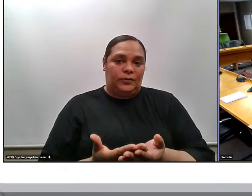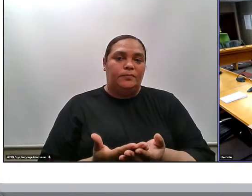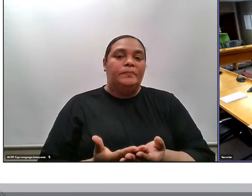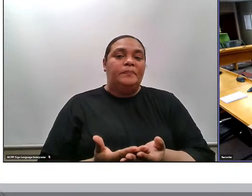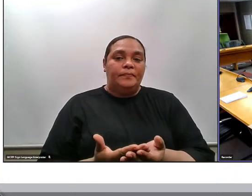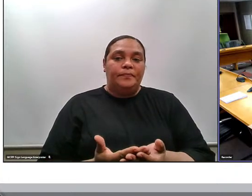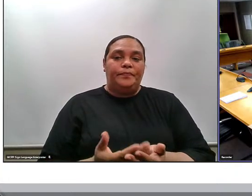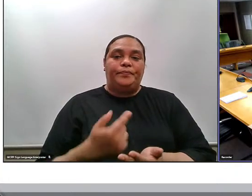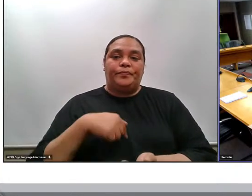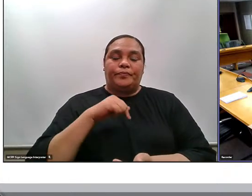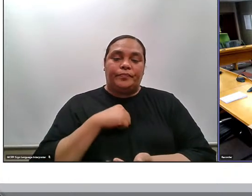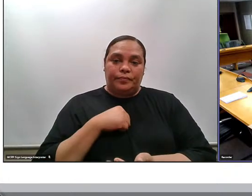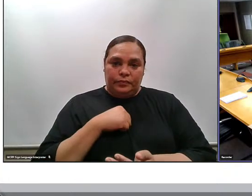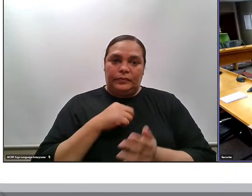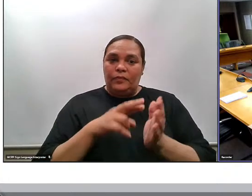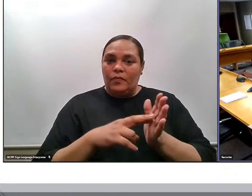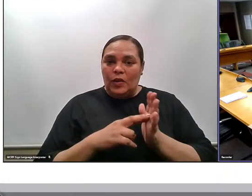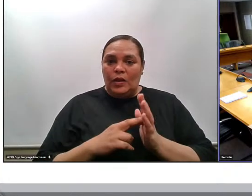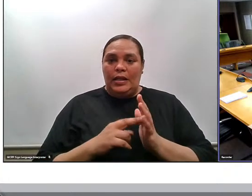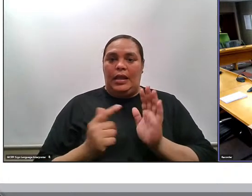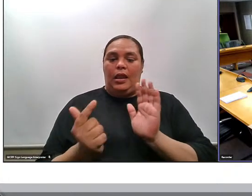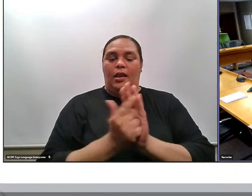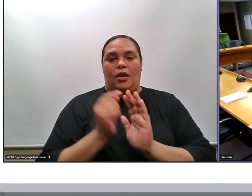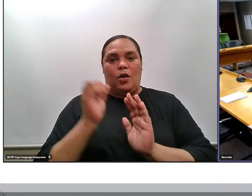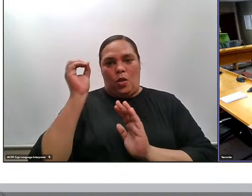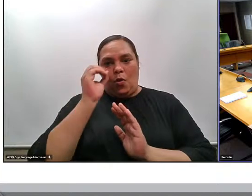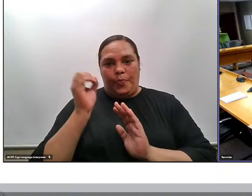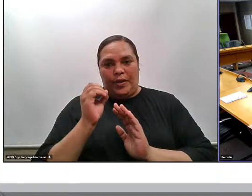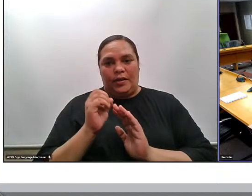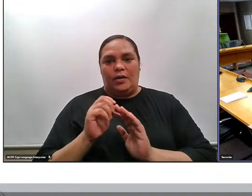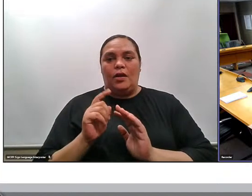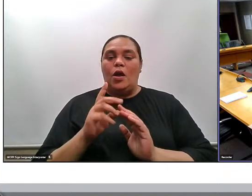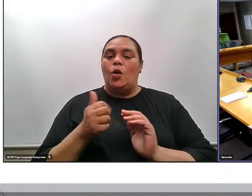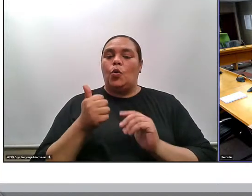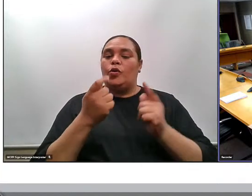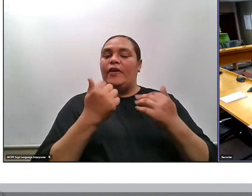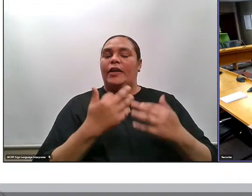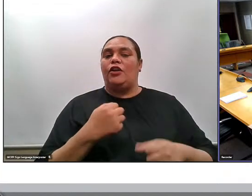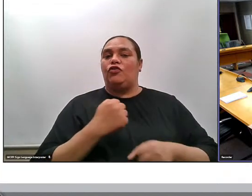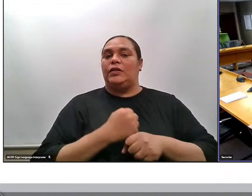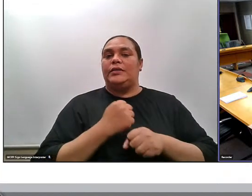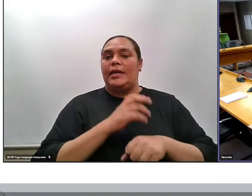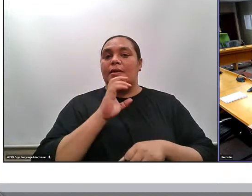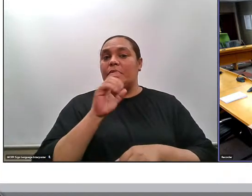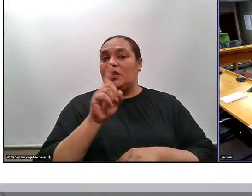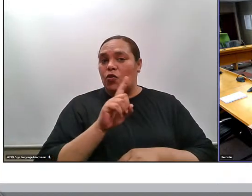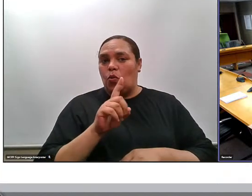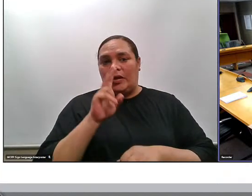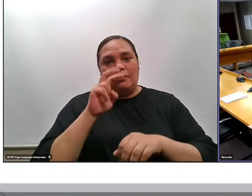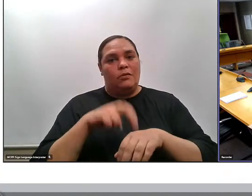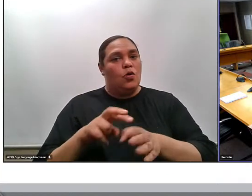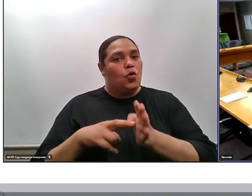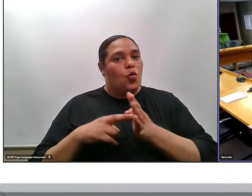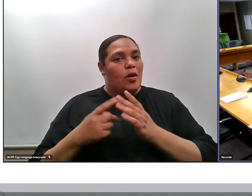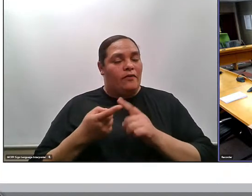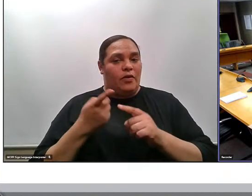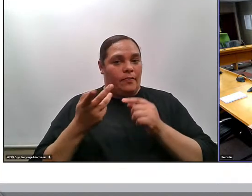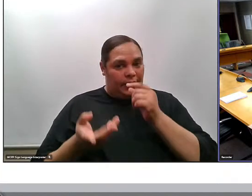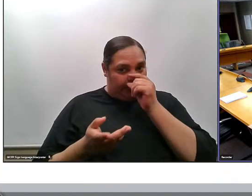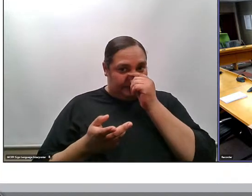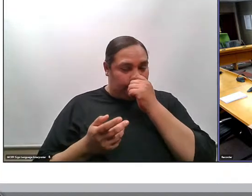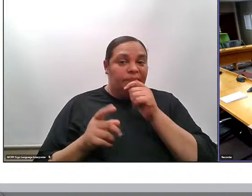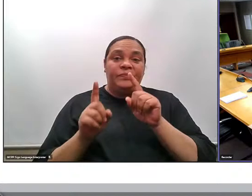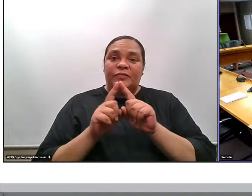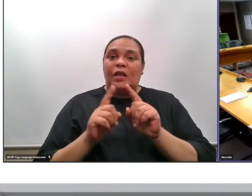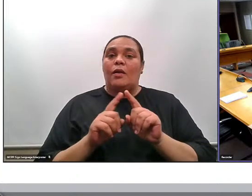that we request a legal opinion on what good financial standing means and what is required thereof.